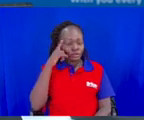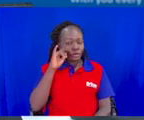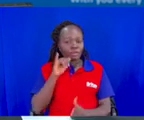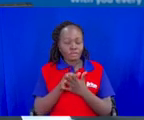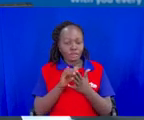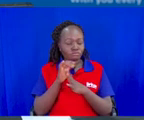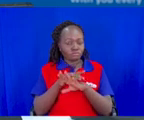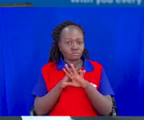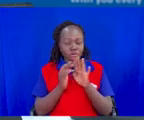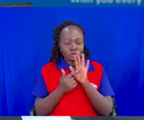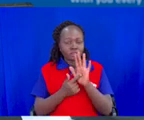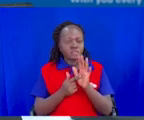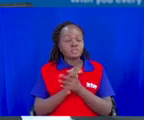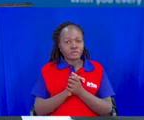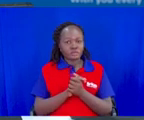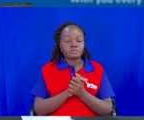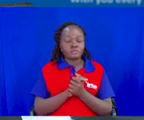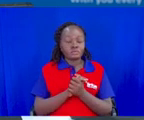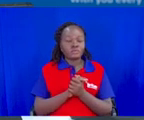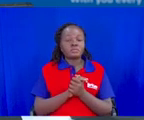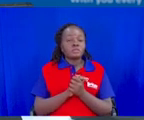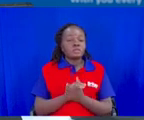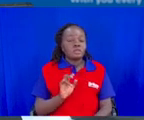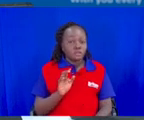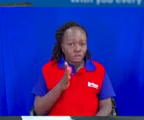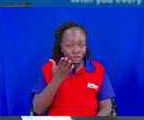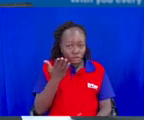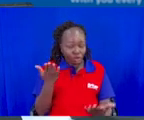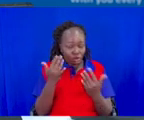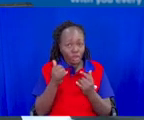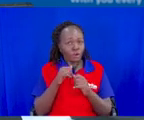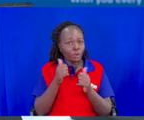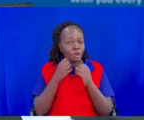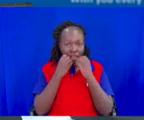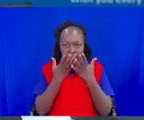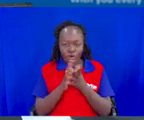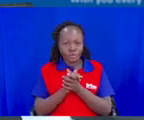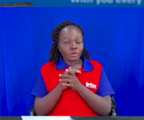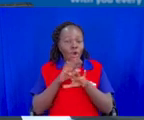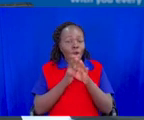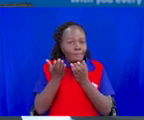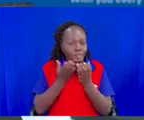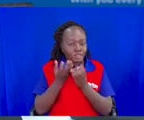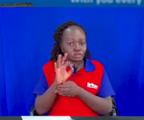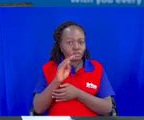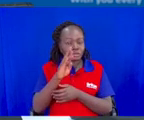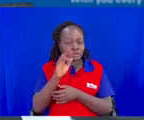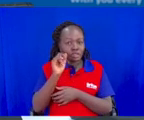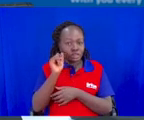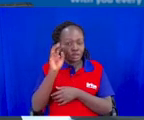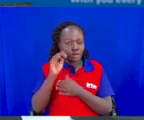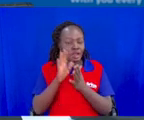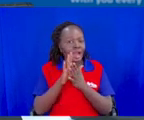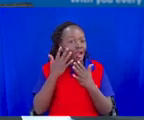insightful presentation. Unit holders are now well informed on the business of Britam and Britam